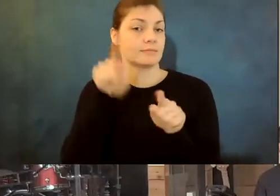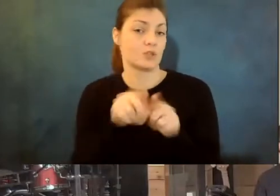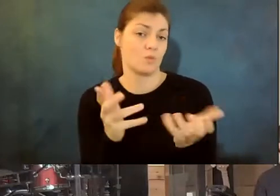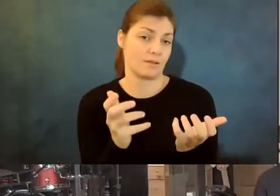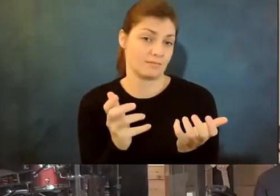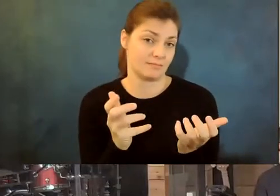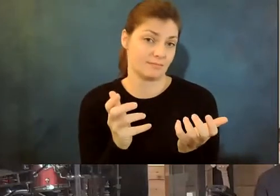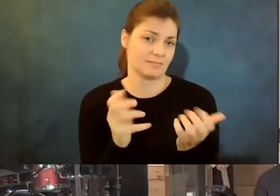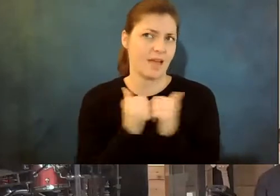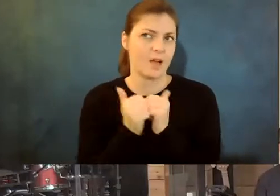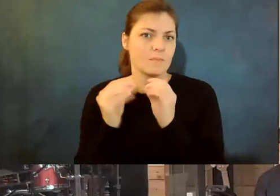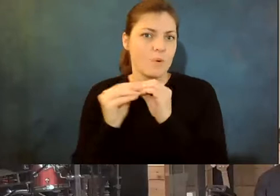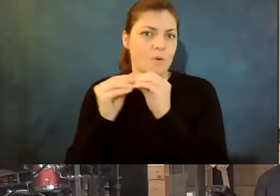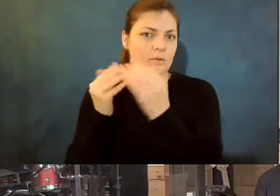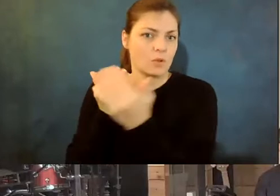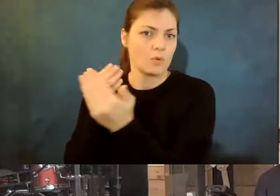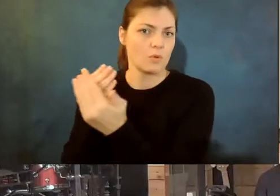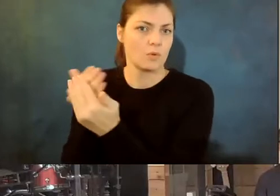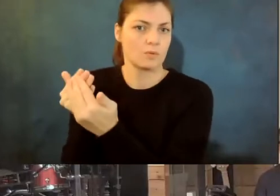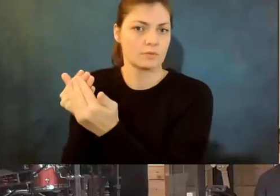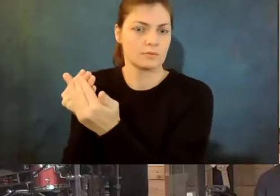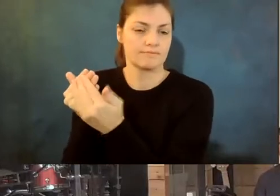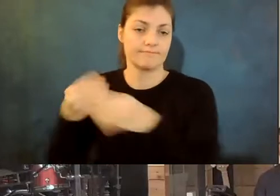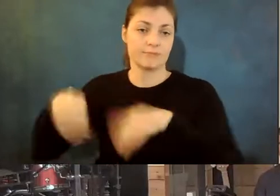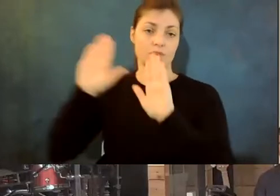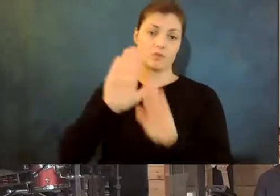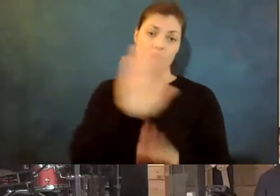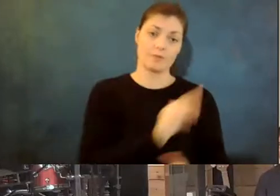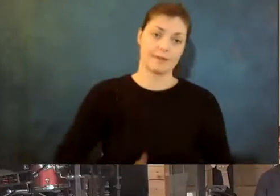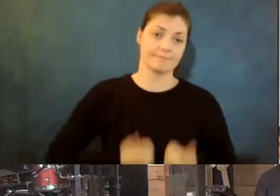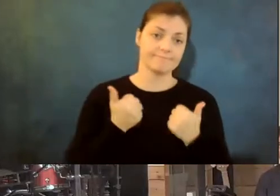But you know how you get really close to God? Surrender your life.